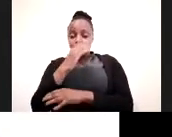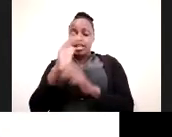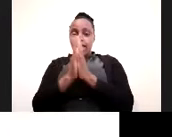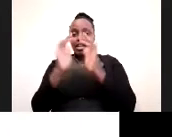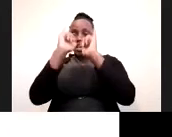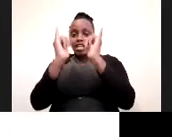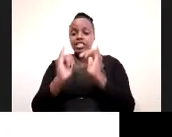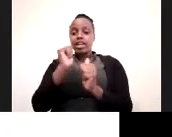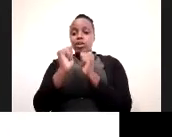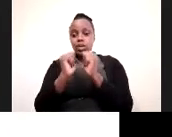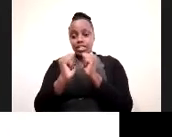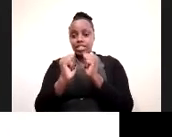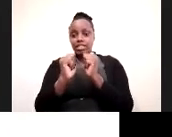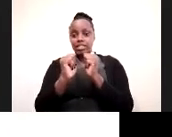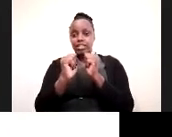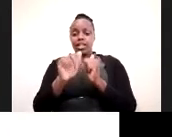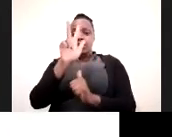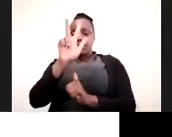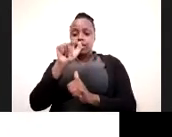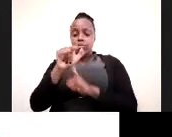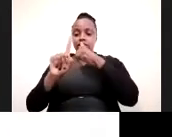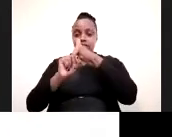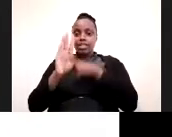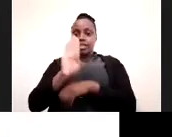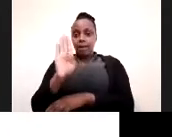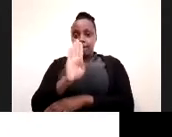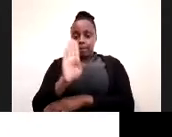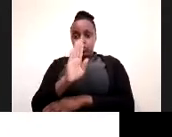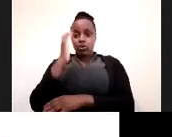is at 3.6 billion euros.